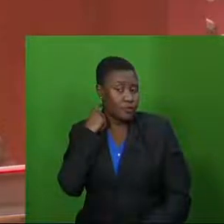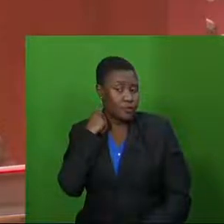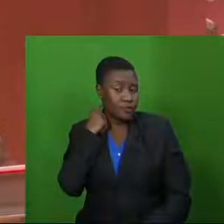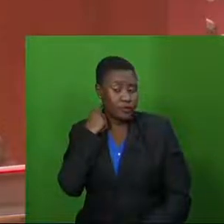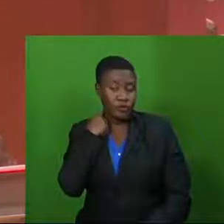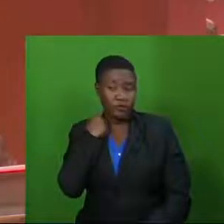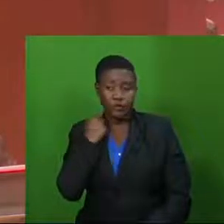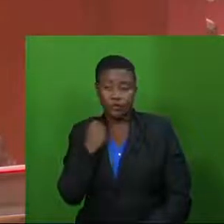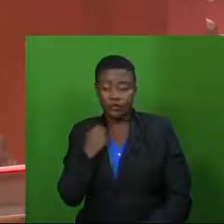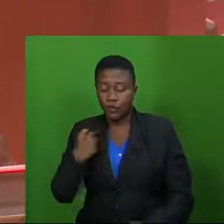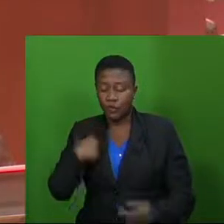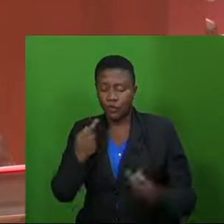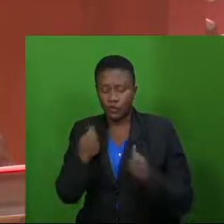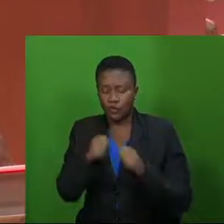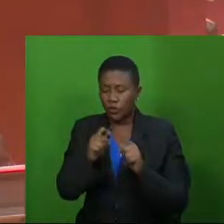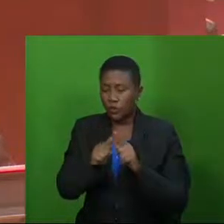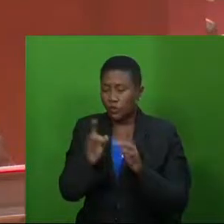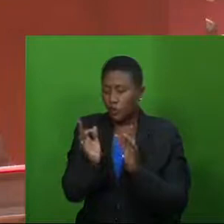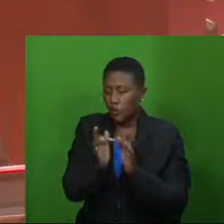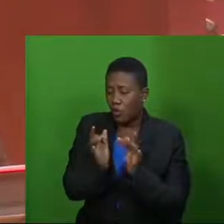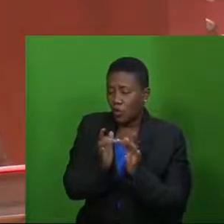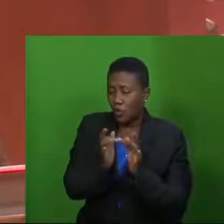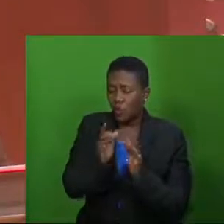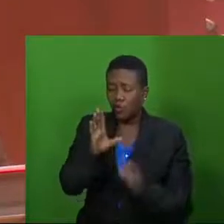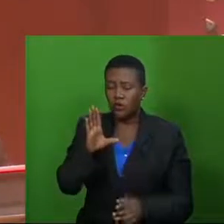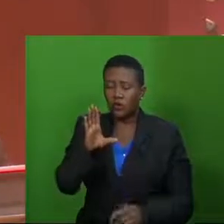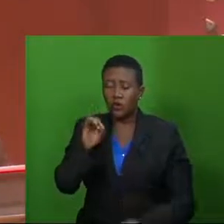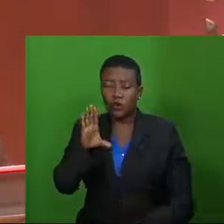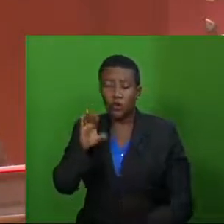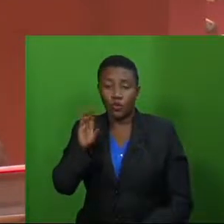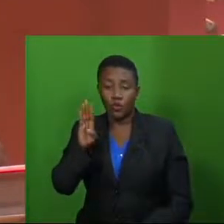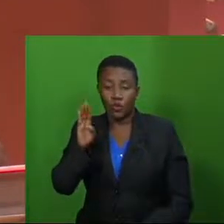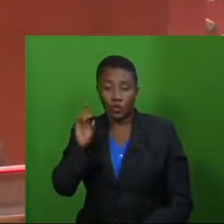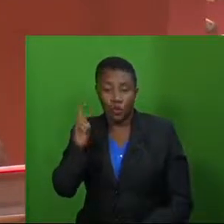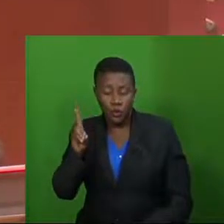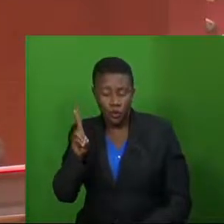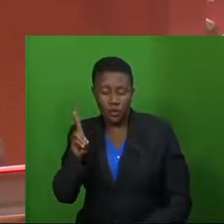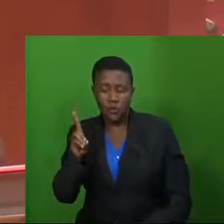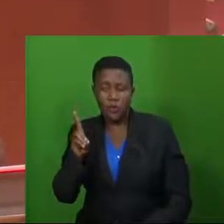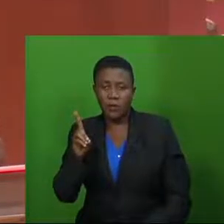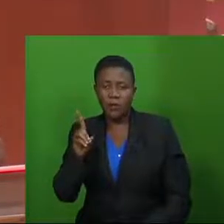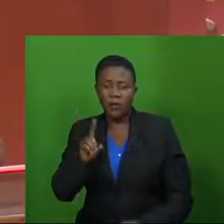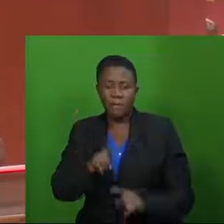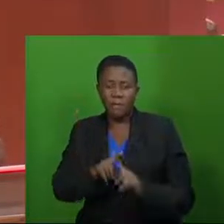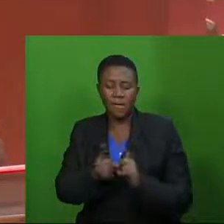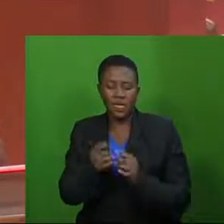trying to contact COCOBOT. We're not successful